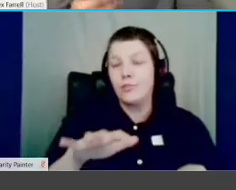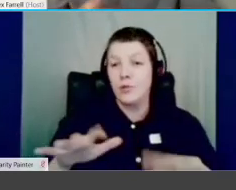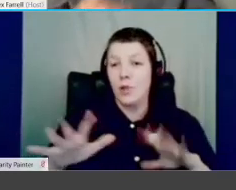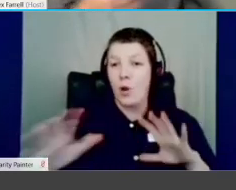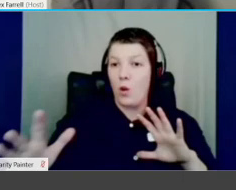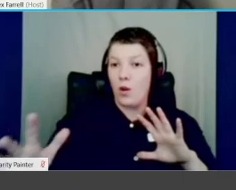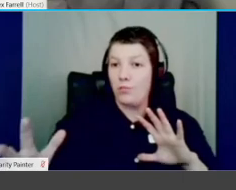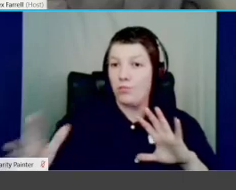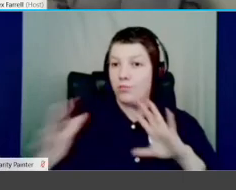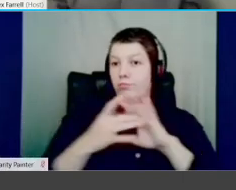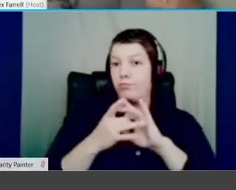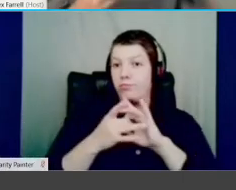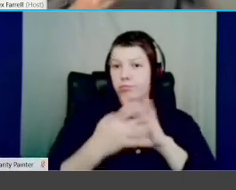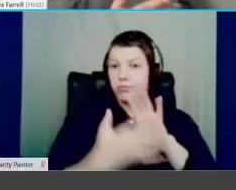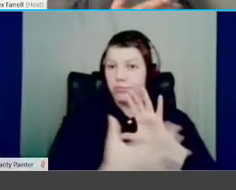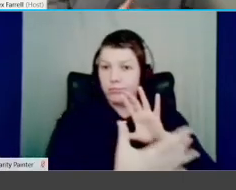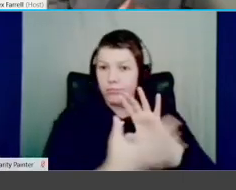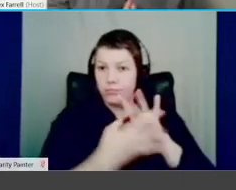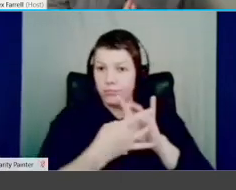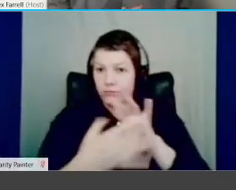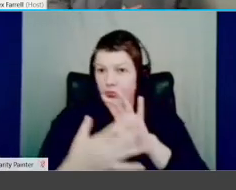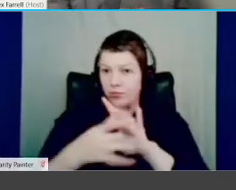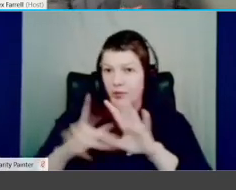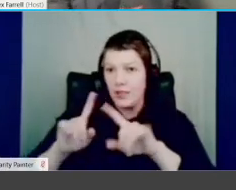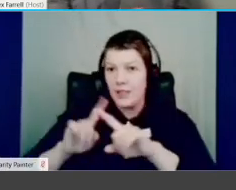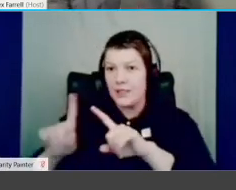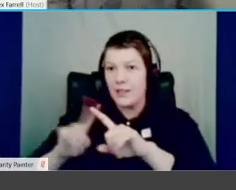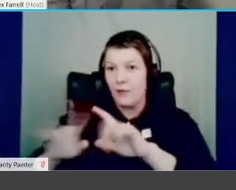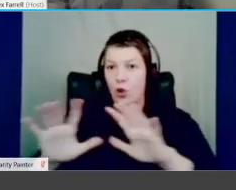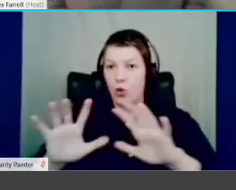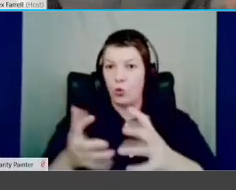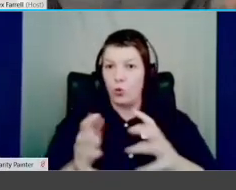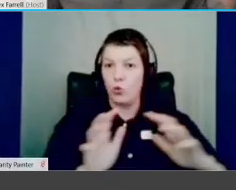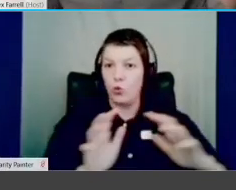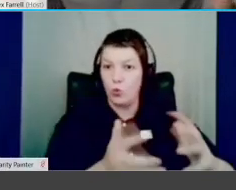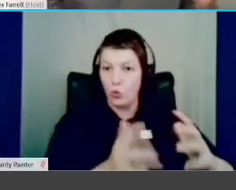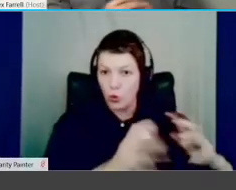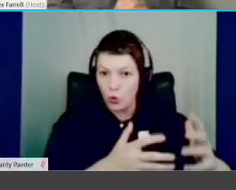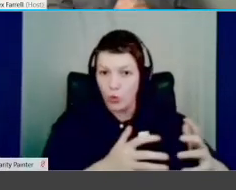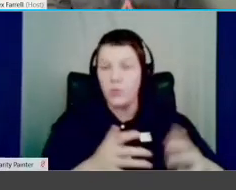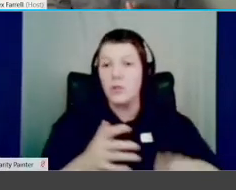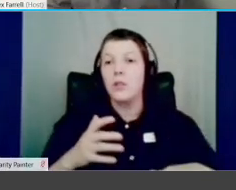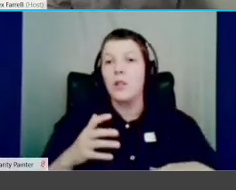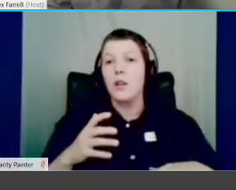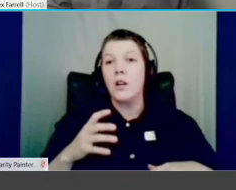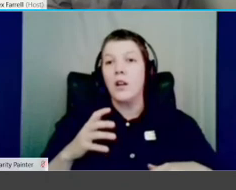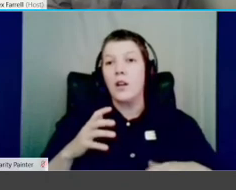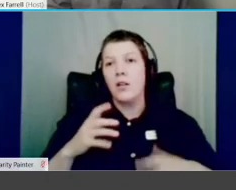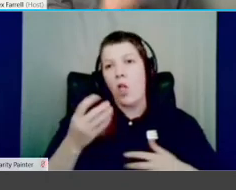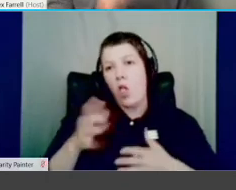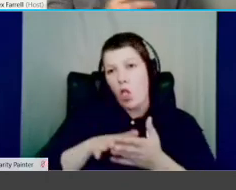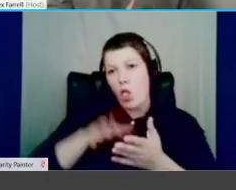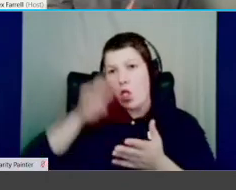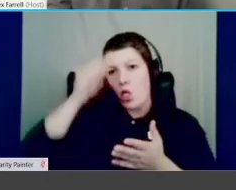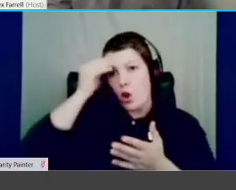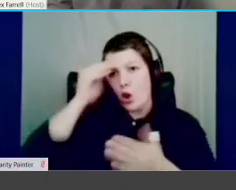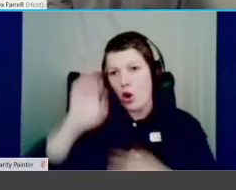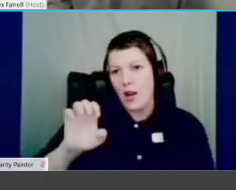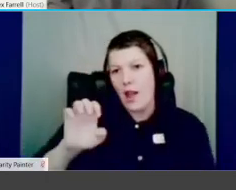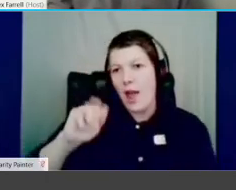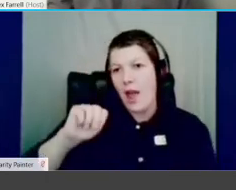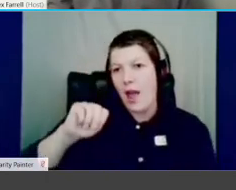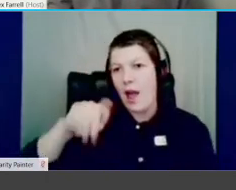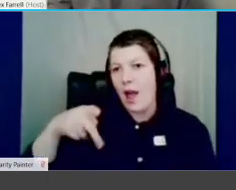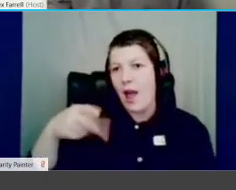otherness with things like empathy, with those exercises in empathy, I mean, that changes the game. And I really love what you all